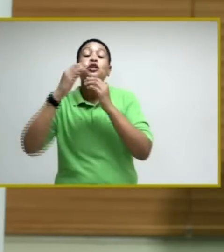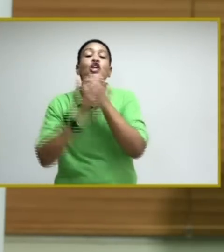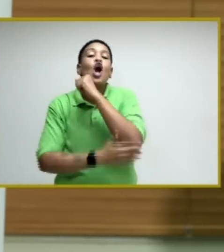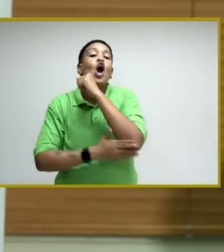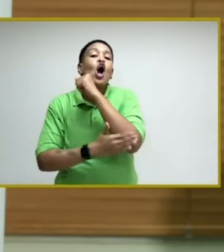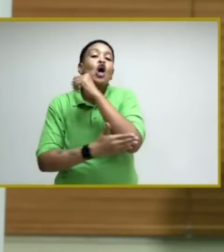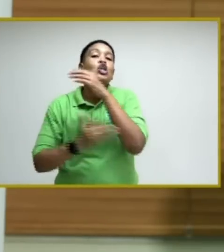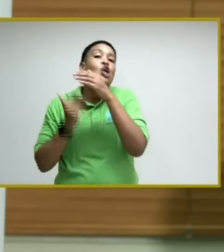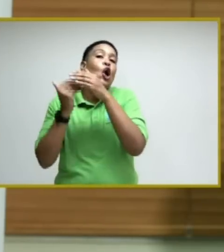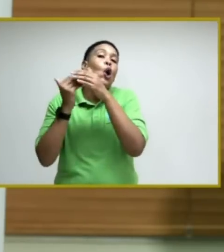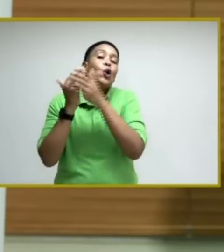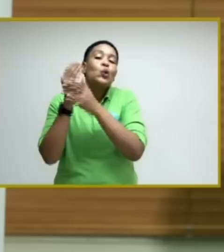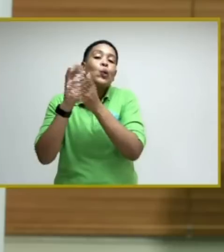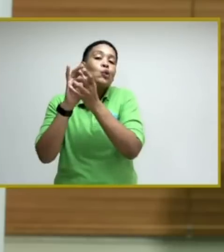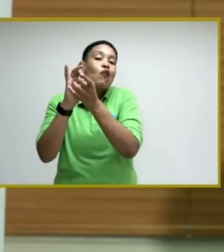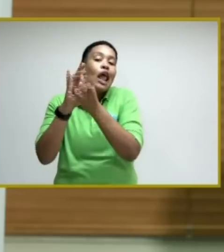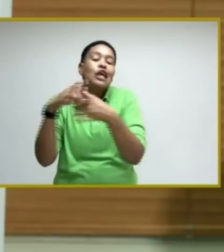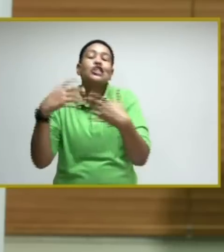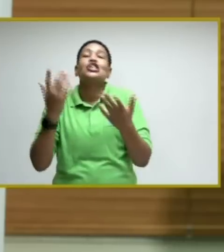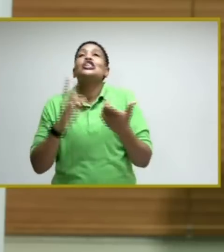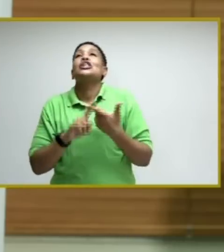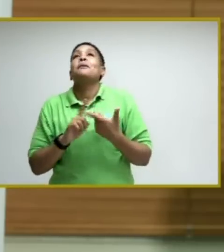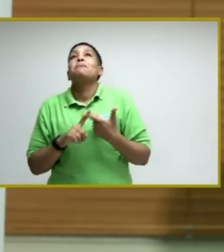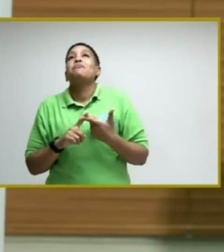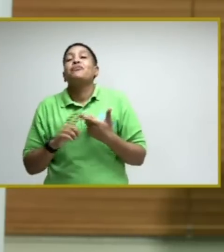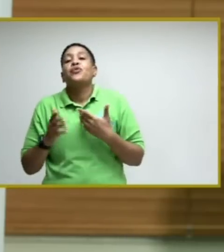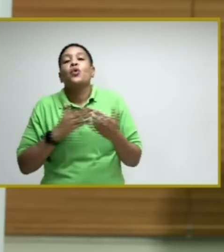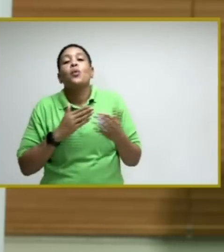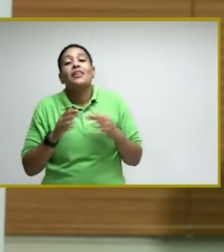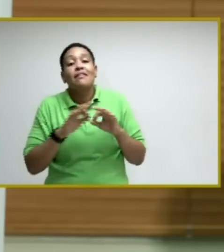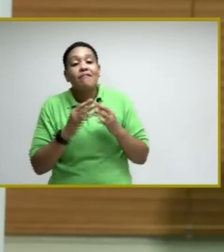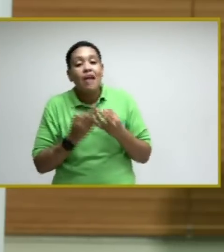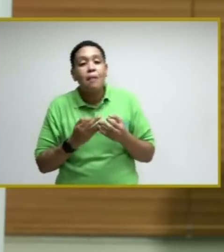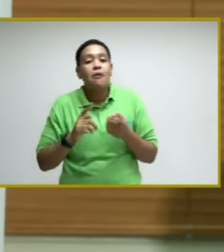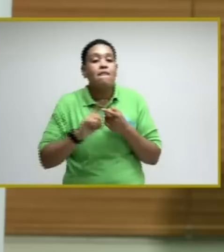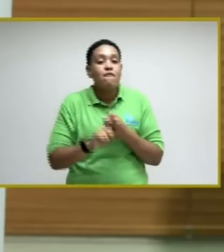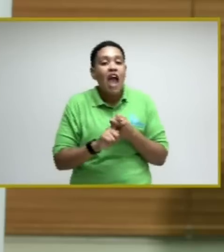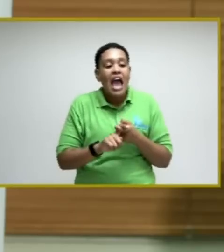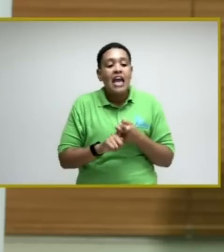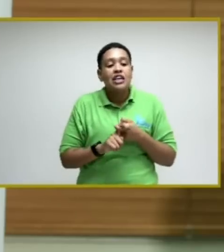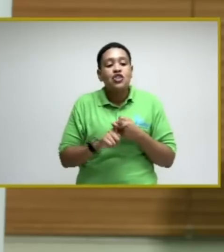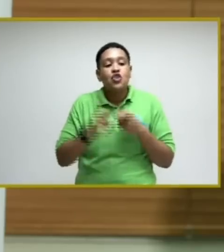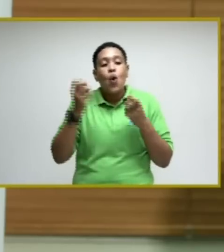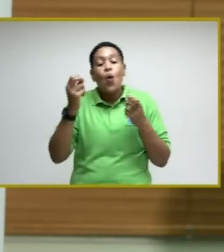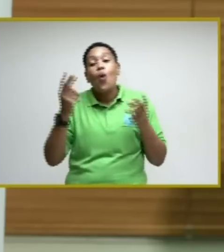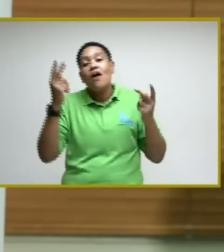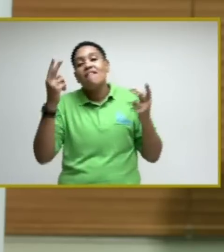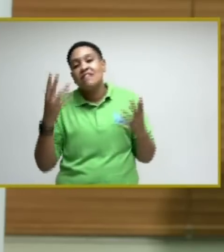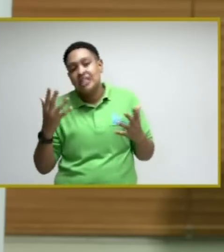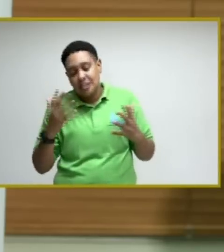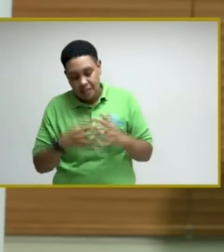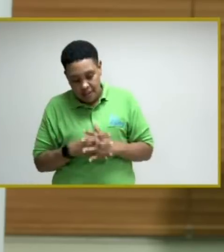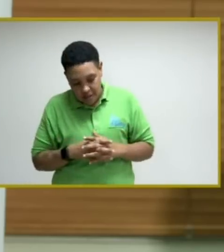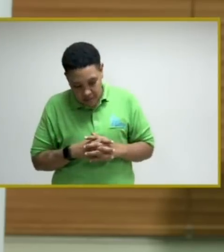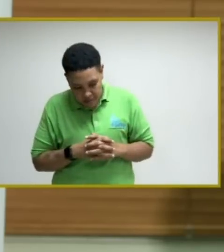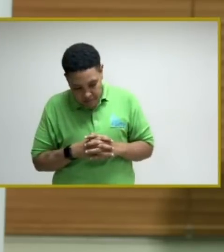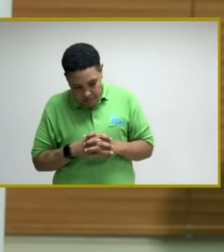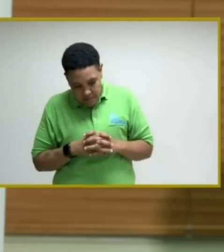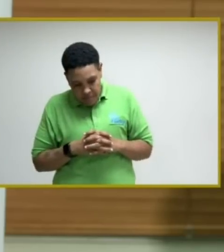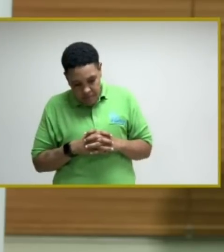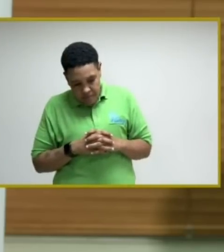of relationships, whether relatives, friends, or visitors. And we